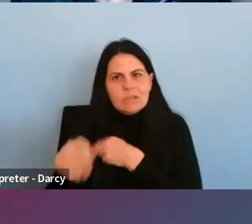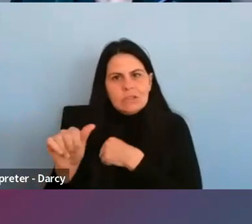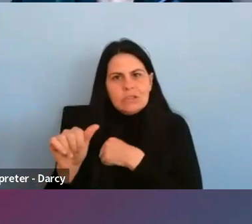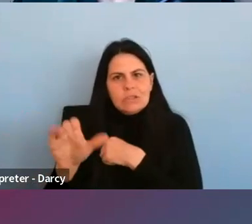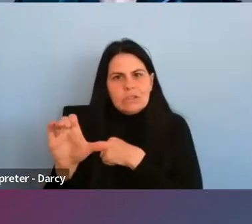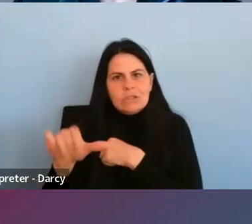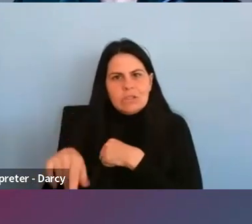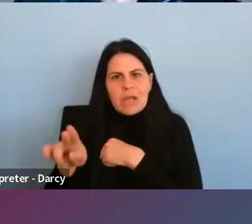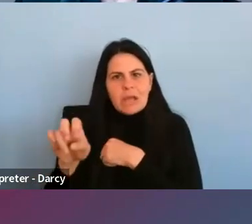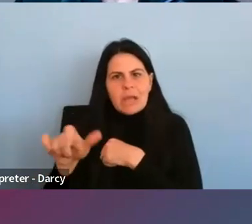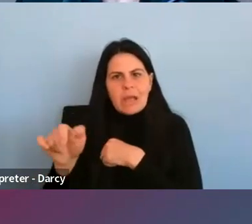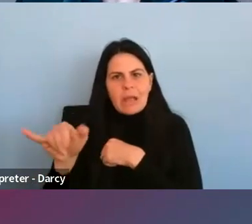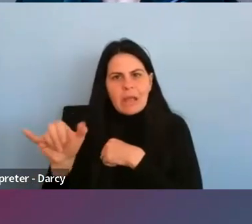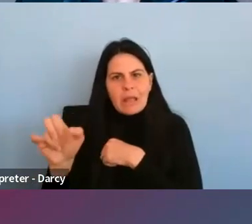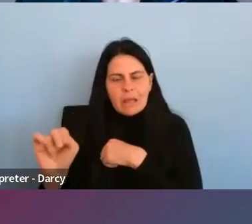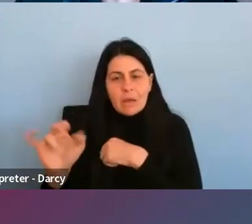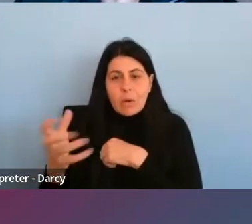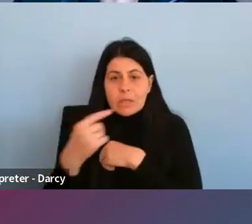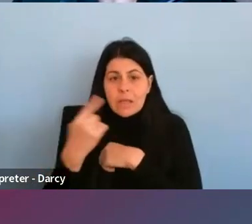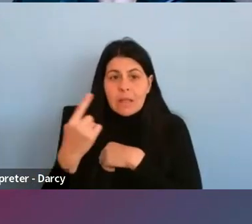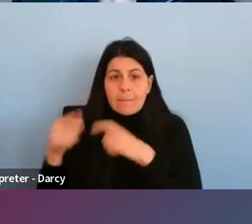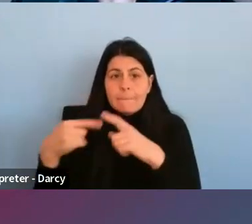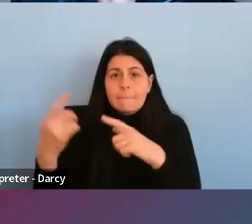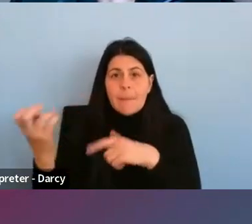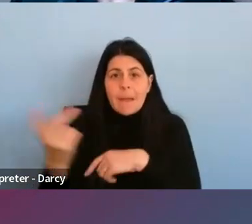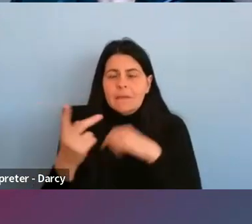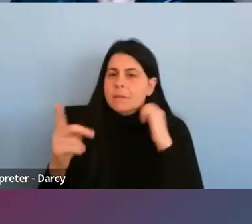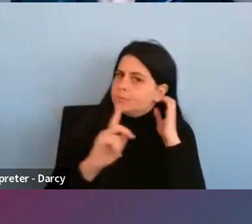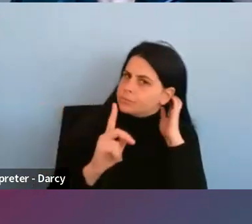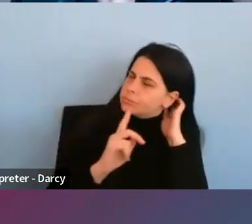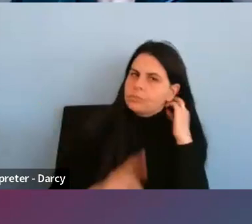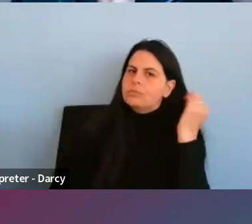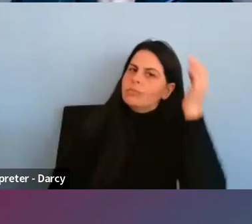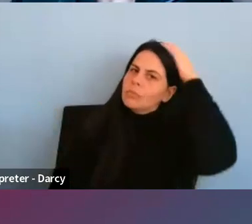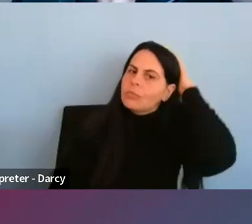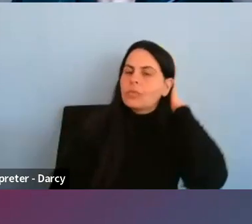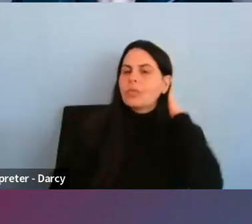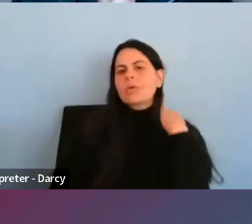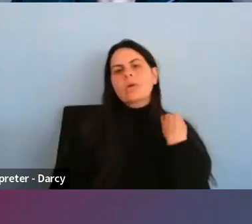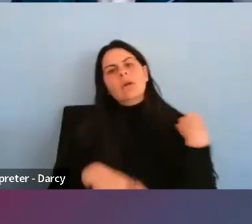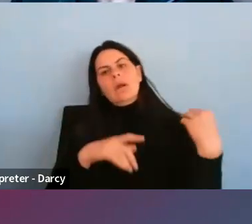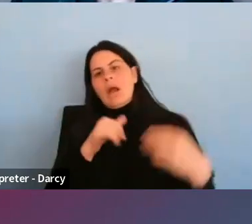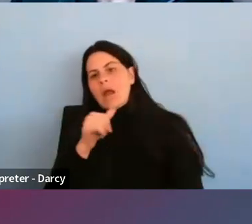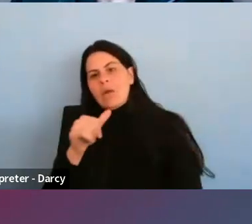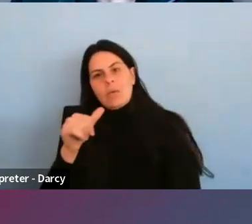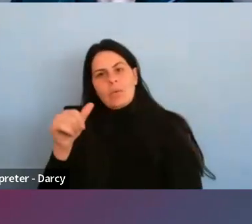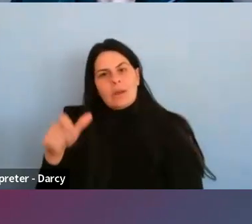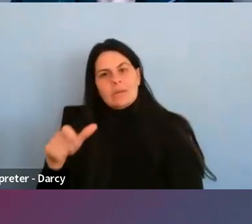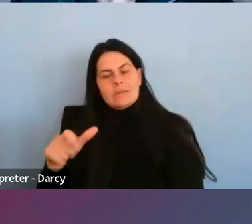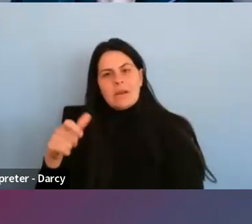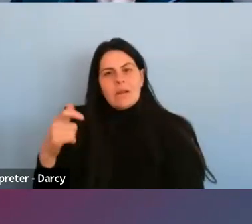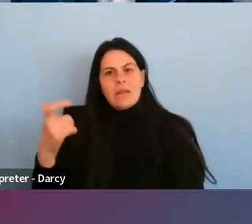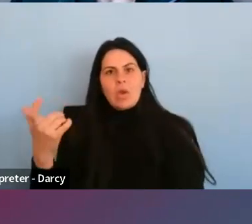something and then we can go back to Andraéa? Sure. So, you know, I don't necessarily want someone who has